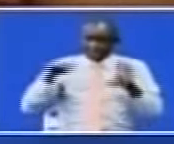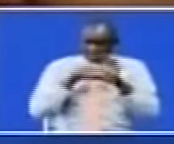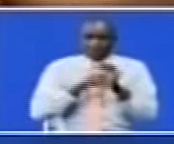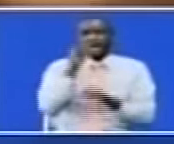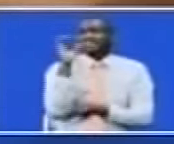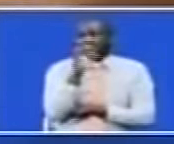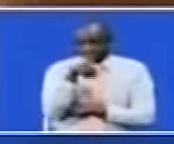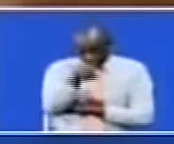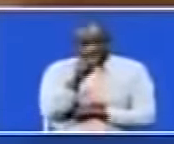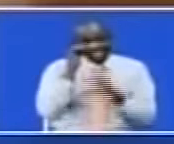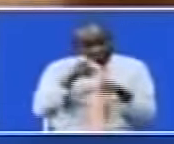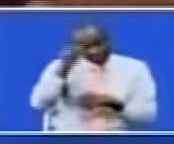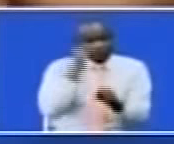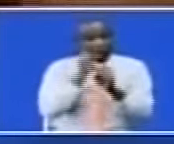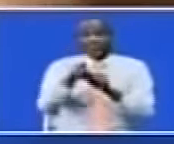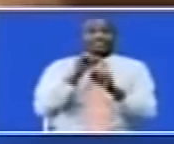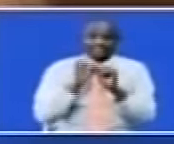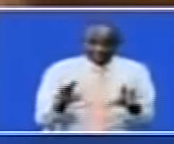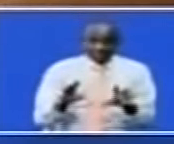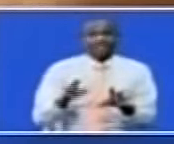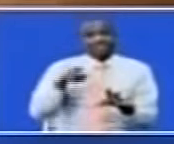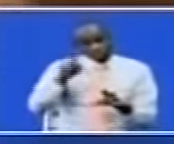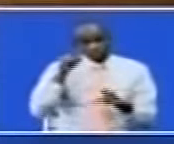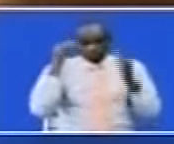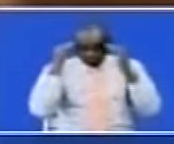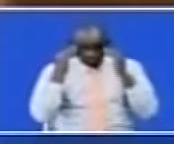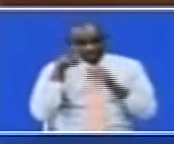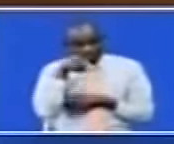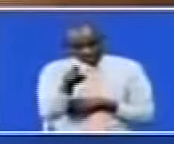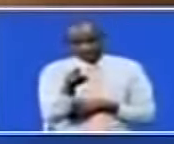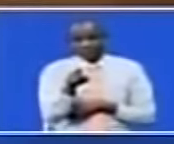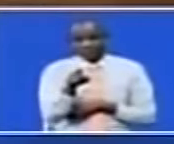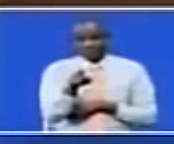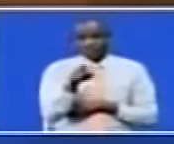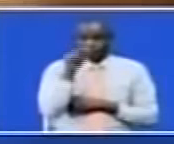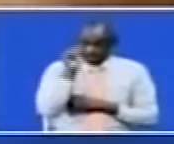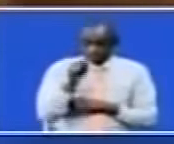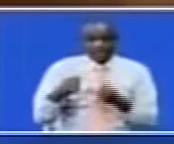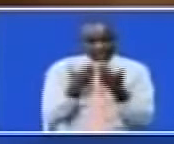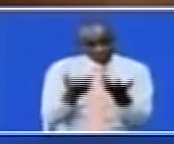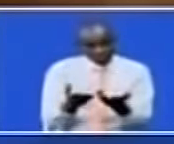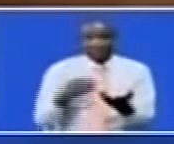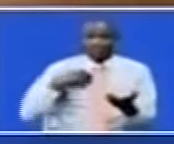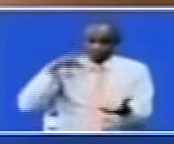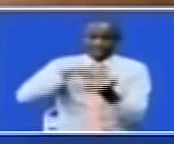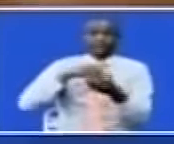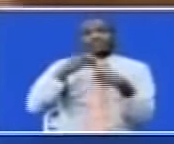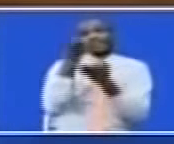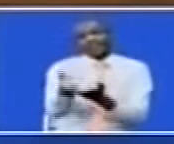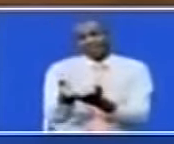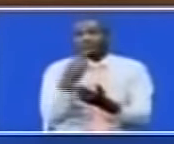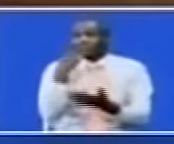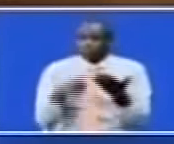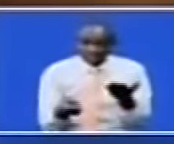ICC, if they do not do it, the prosecutor can use proprio motu powers initiative to take a case there, because we